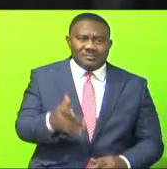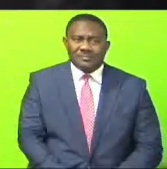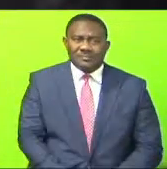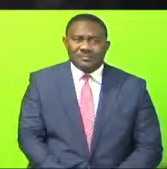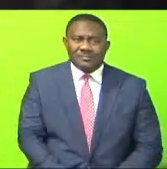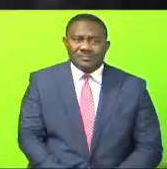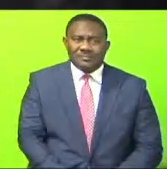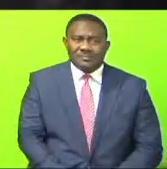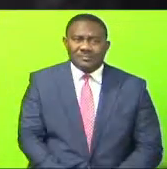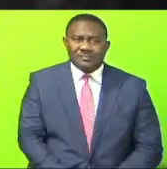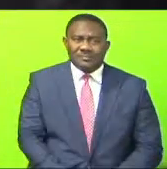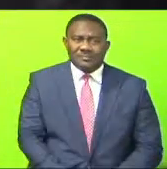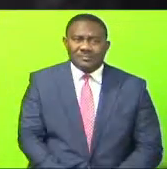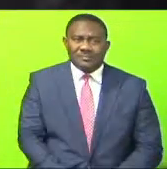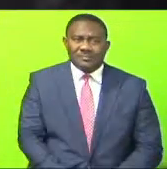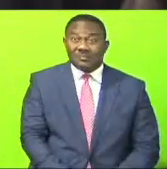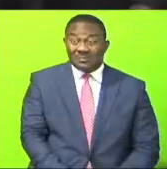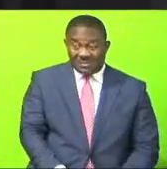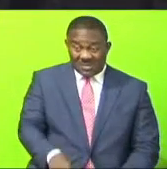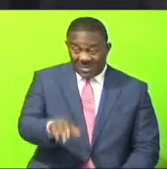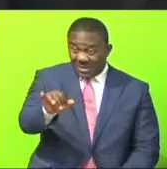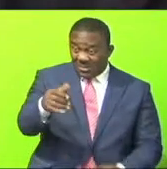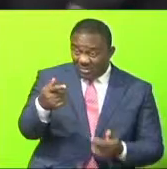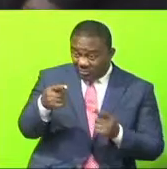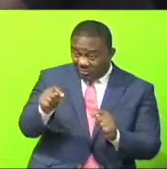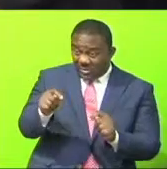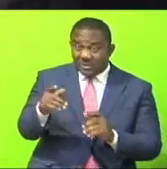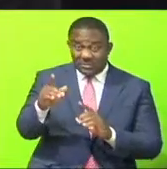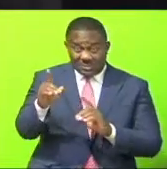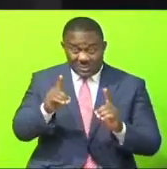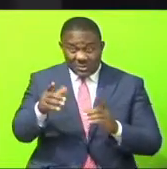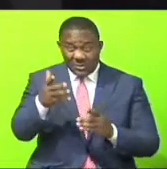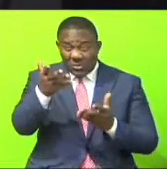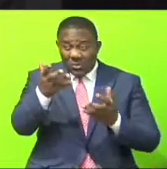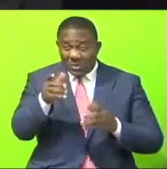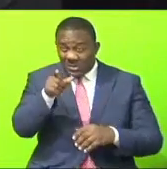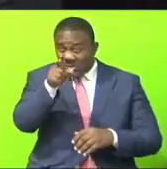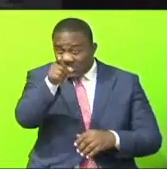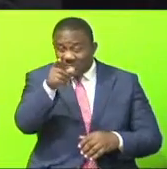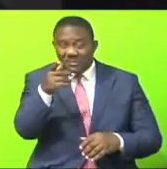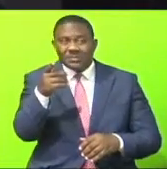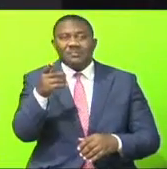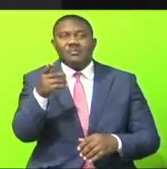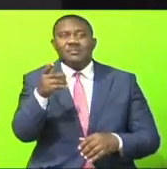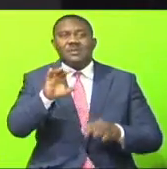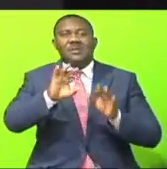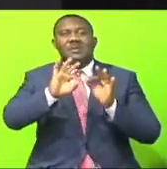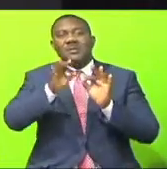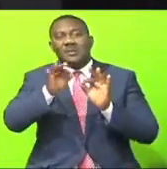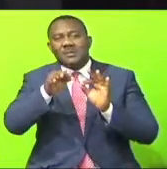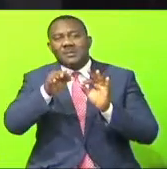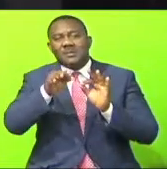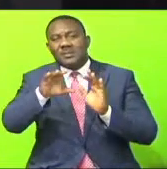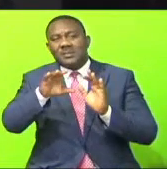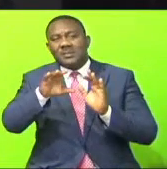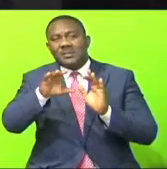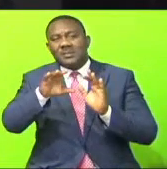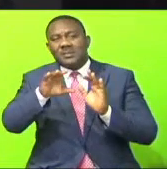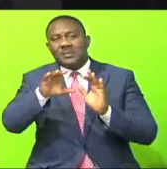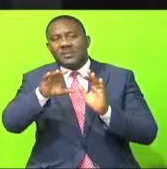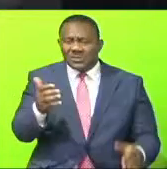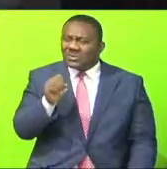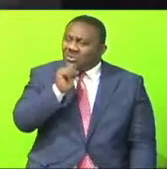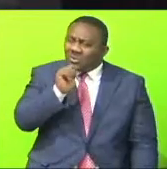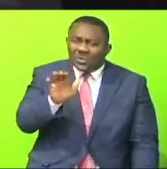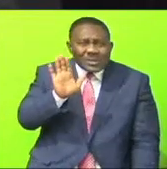This is what we are attempting to do. You see, what you want the speaker to do is to interpret the Constitution. That is not his remit